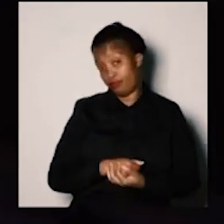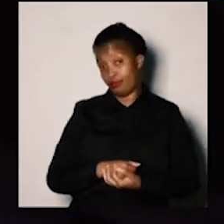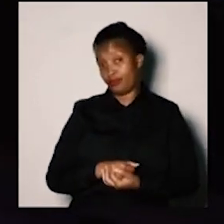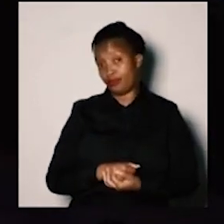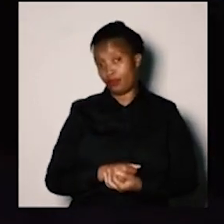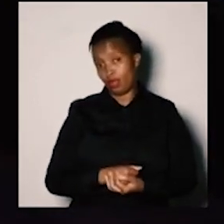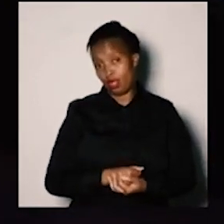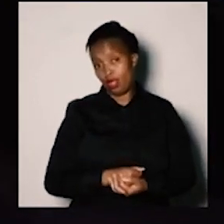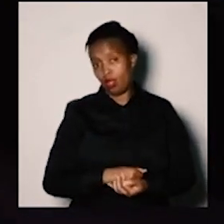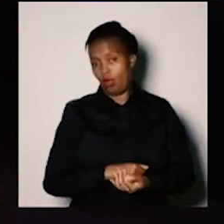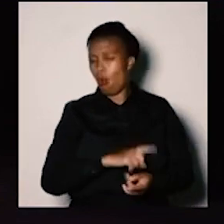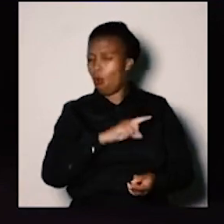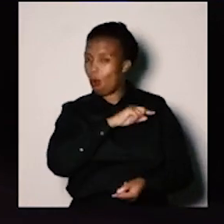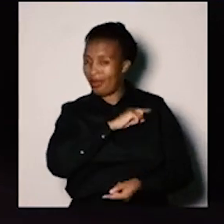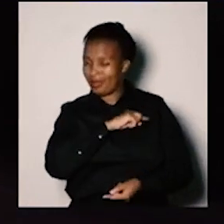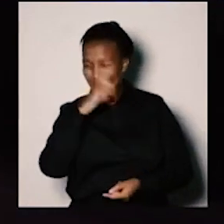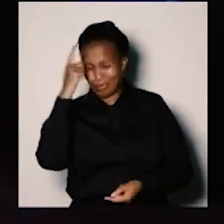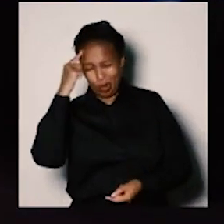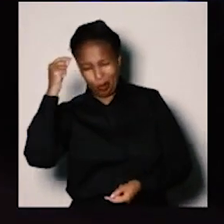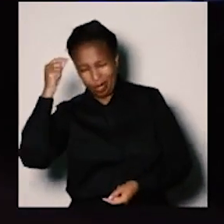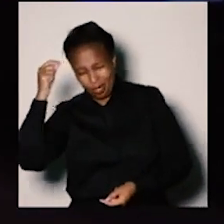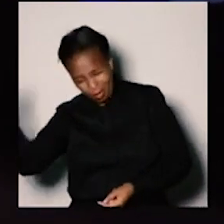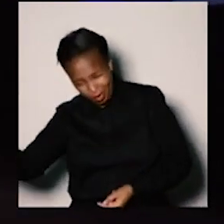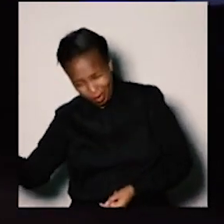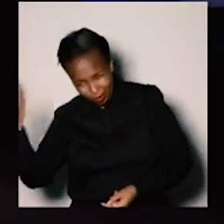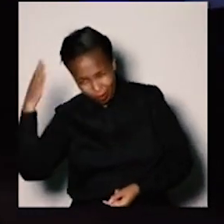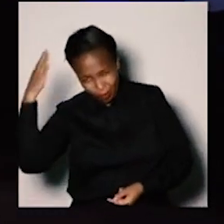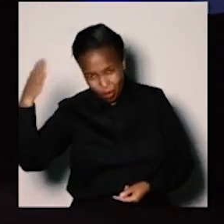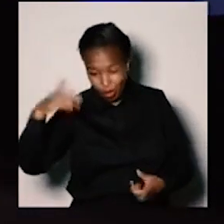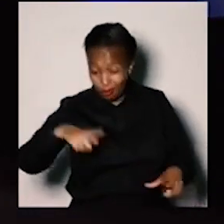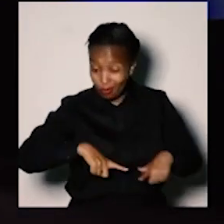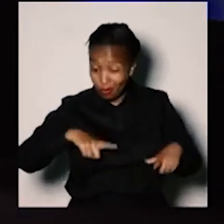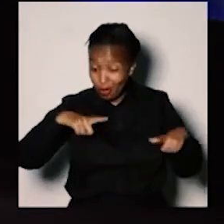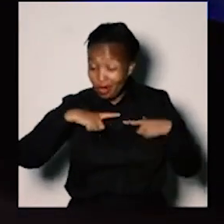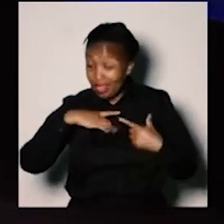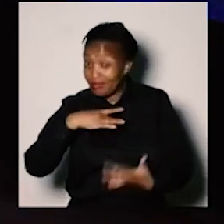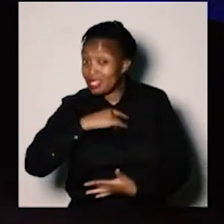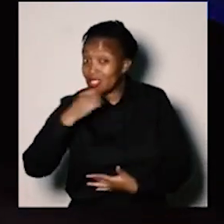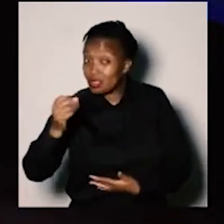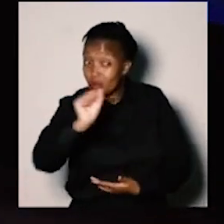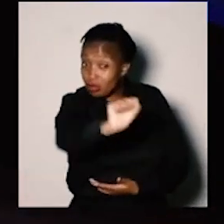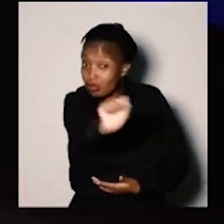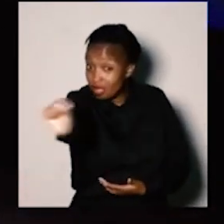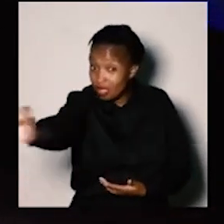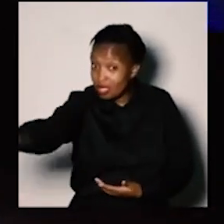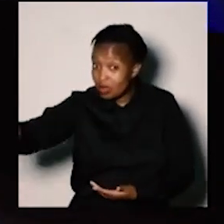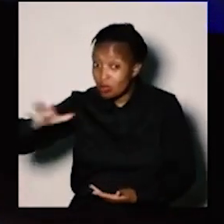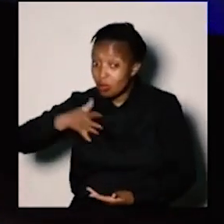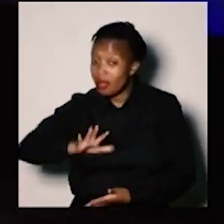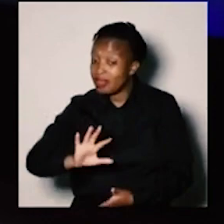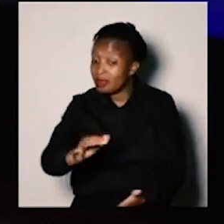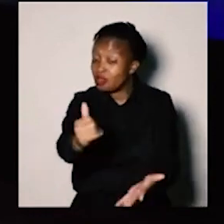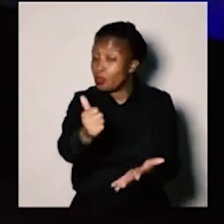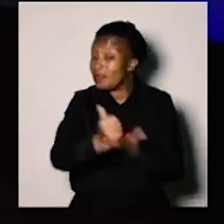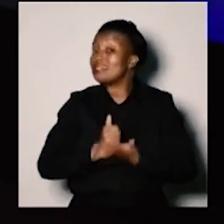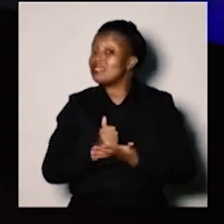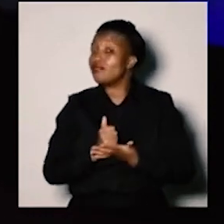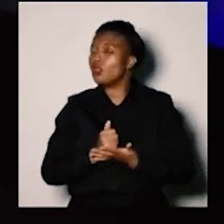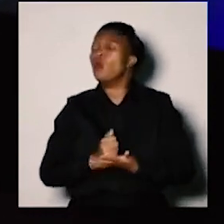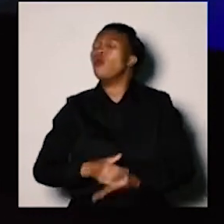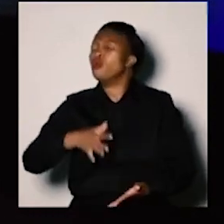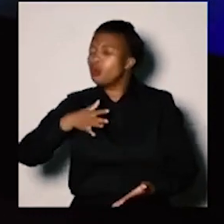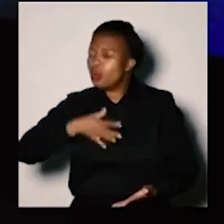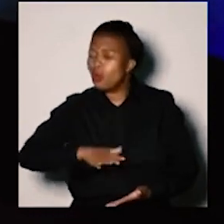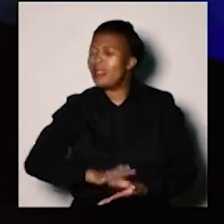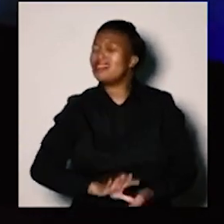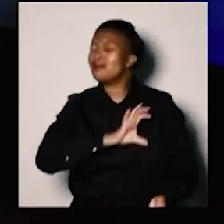To believe God for them, for their eternity. We want their soul to be saved. We want them to know Christ.